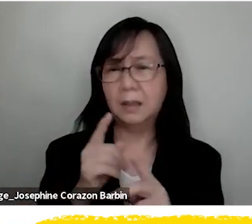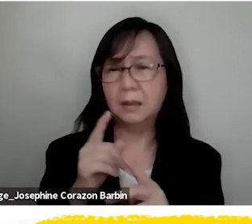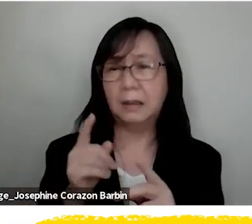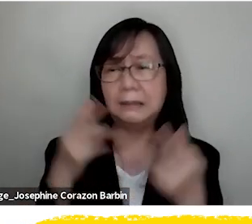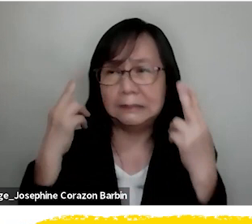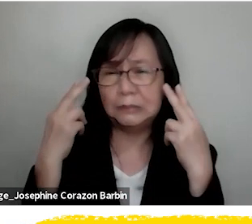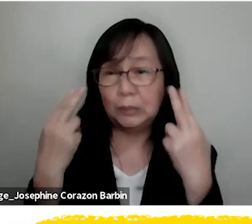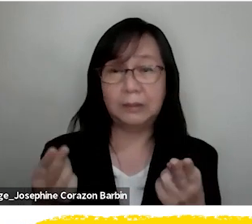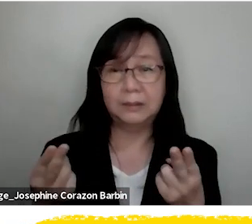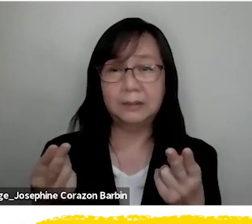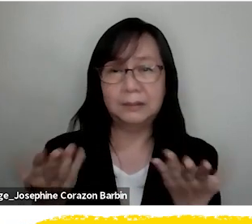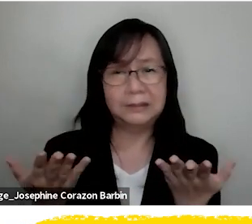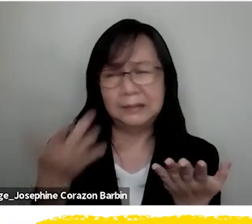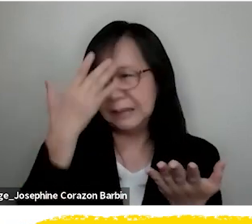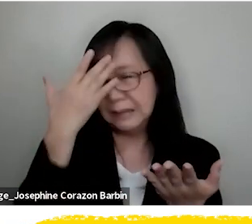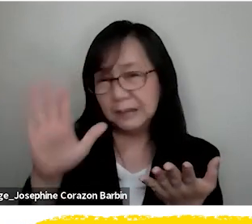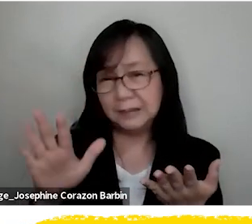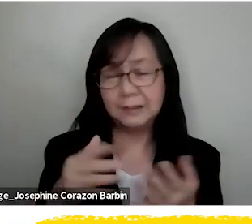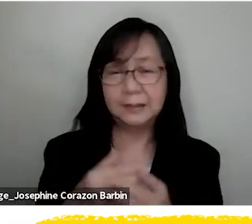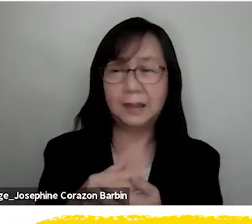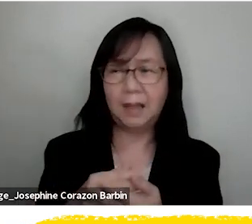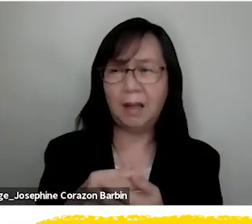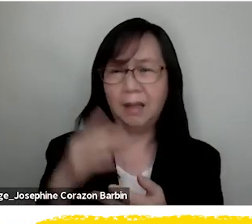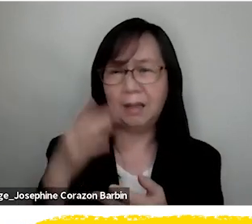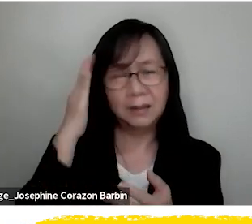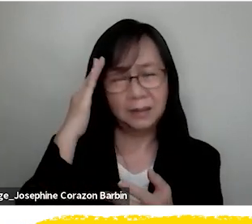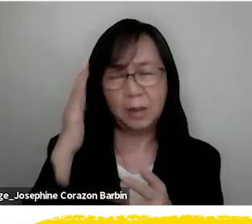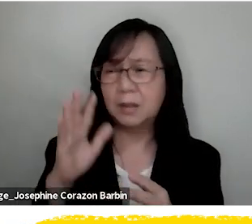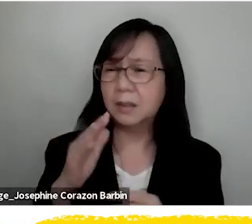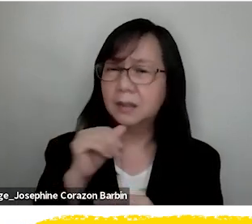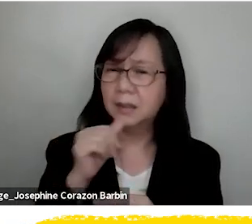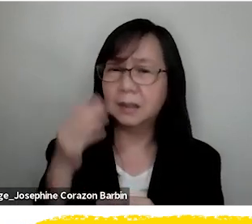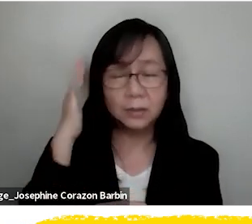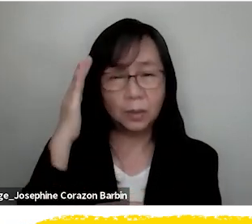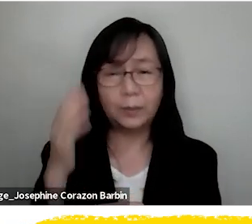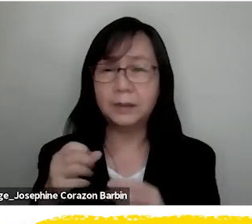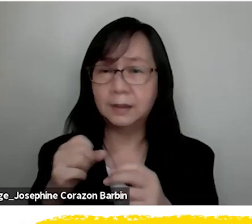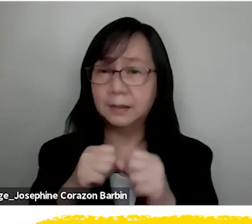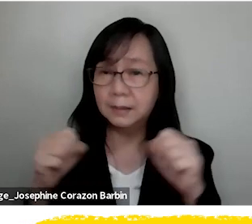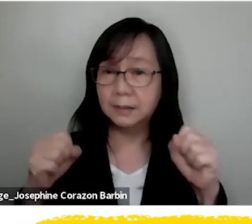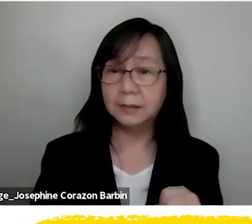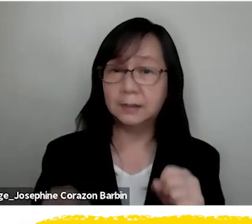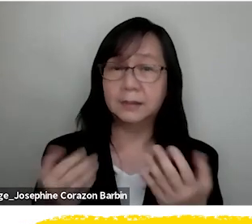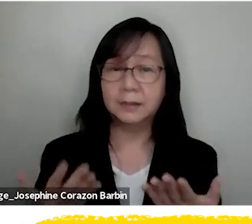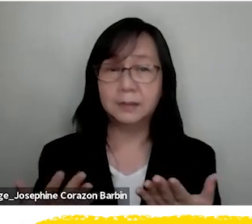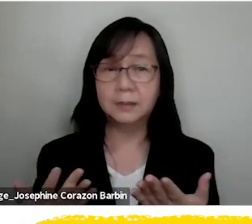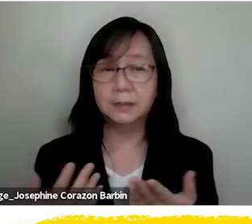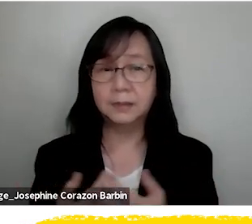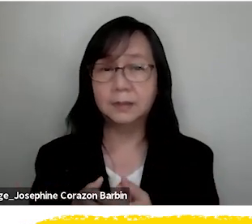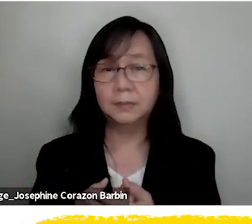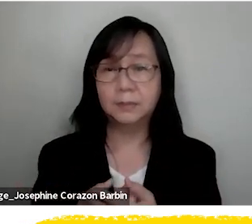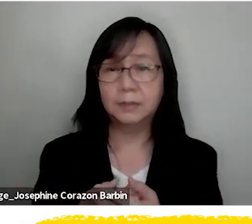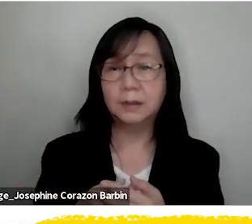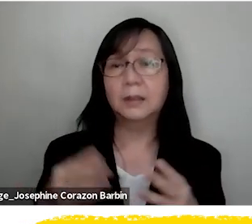ignorant, not knowledgeable, not even knowing of the existence of this UN Declaration on Human